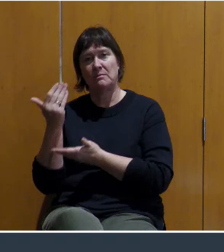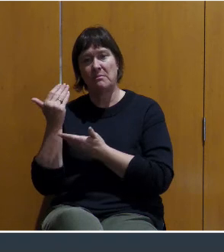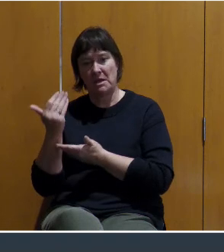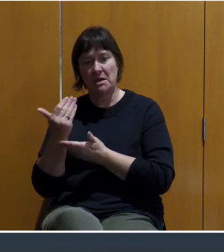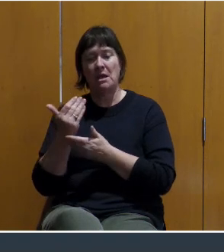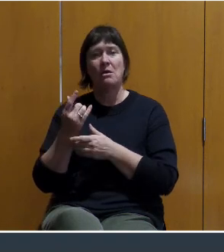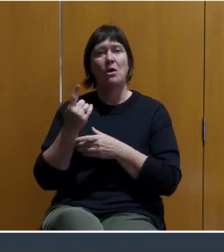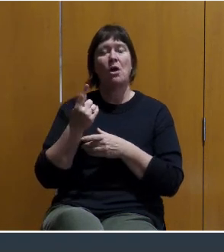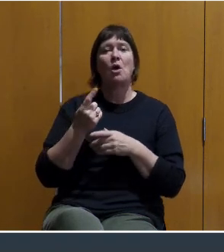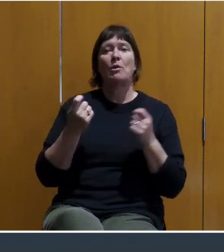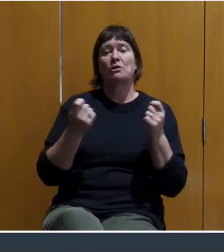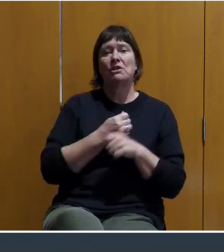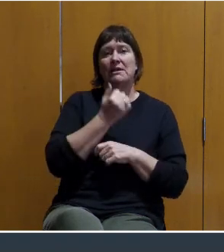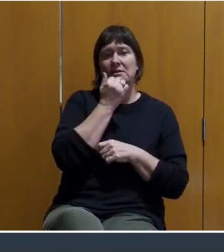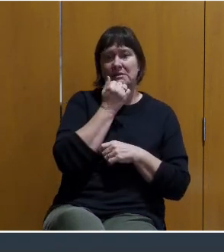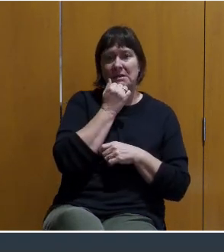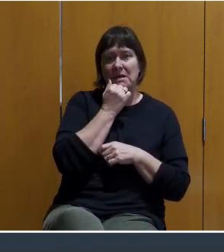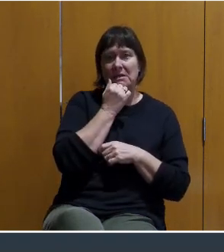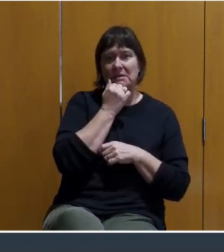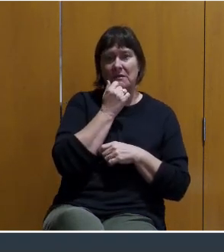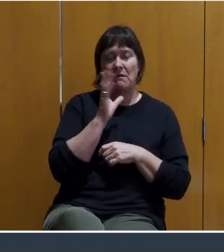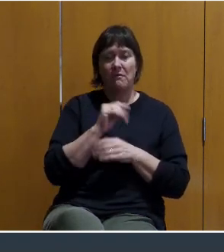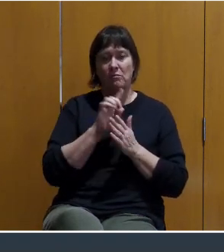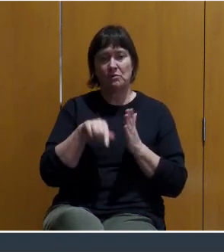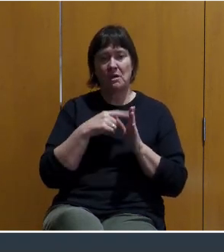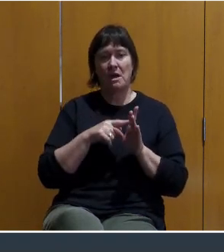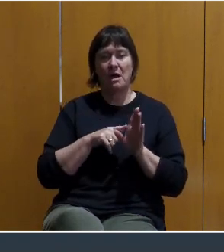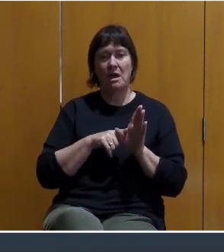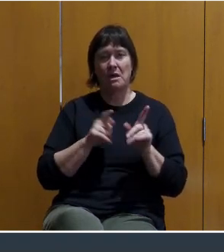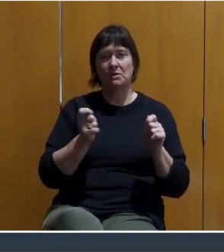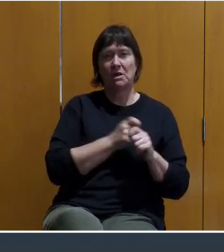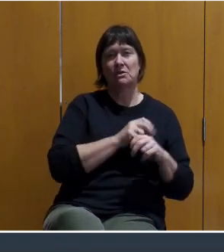to July to February, according to the